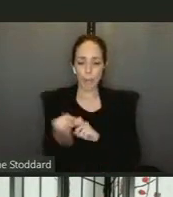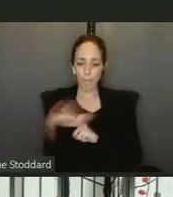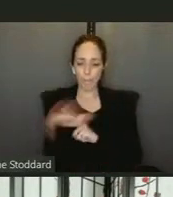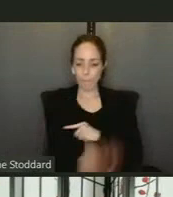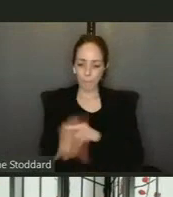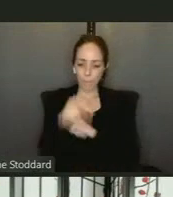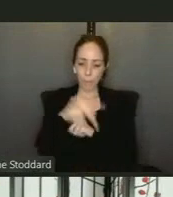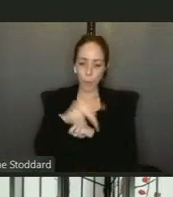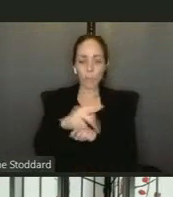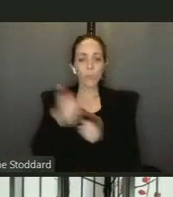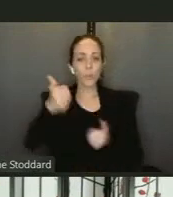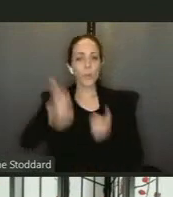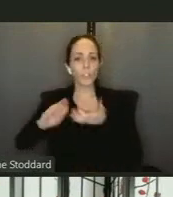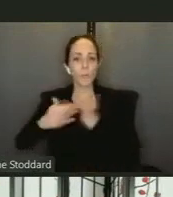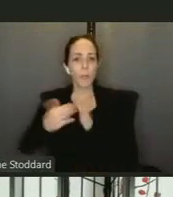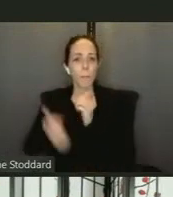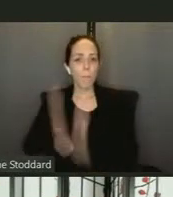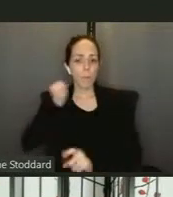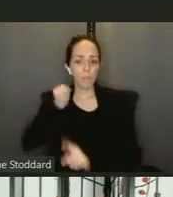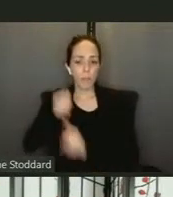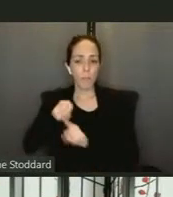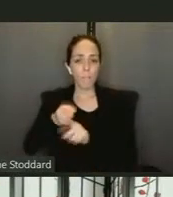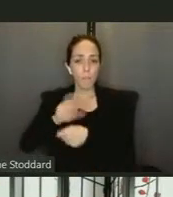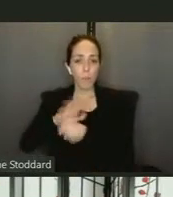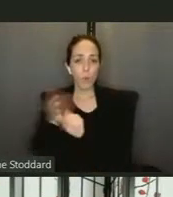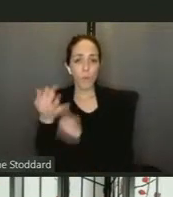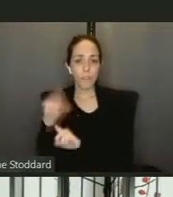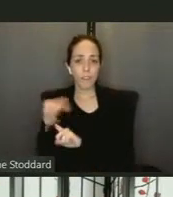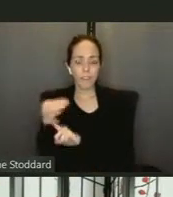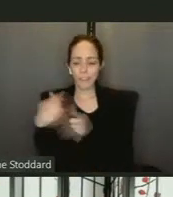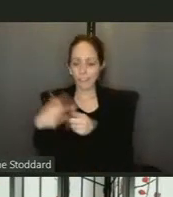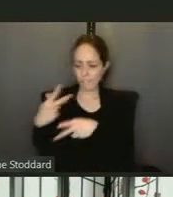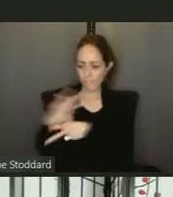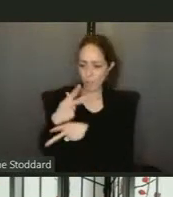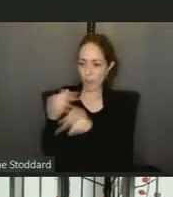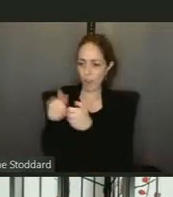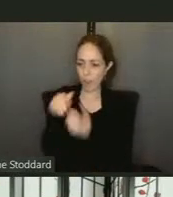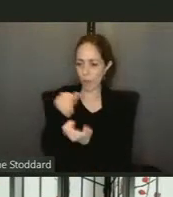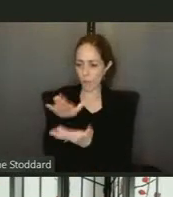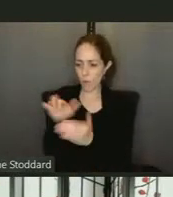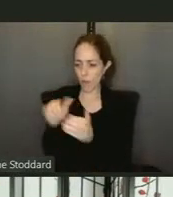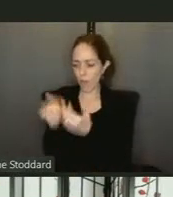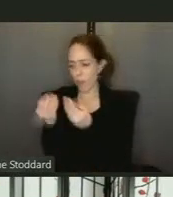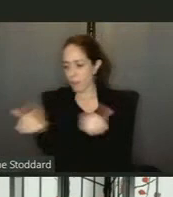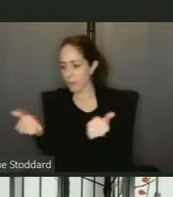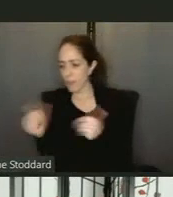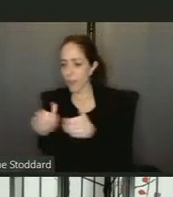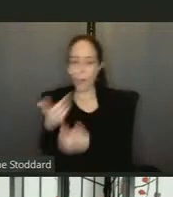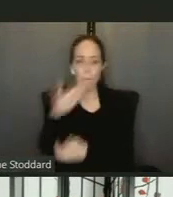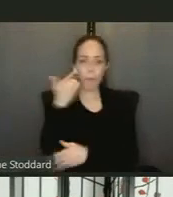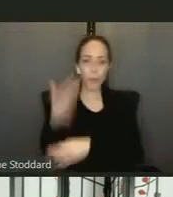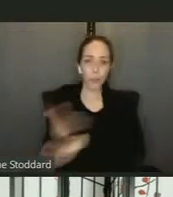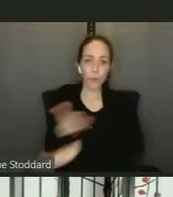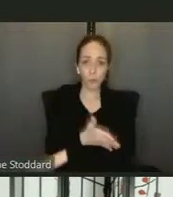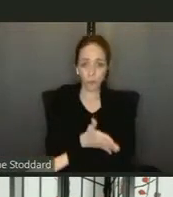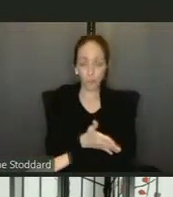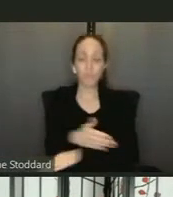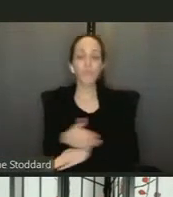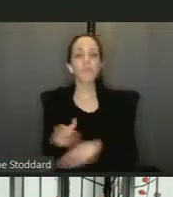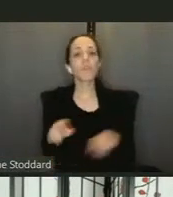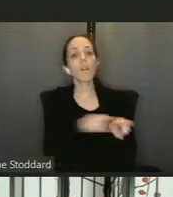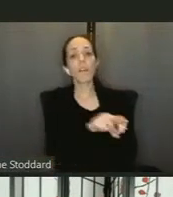have been most impacted, and rolling out our strategies to ensure that we're responsive to the work. Additionally, we